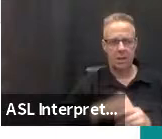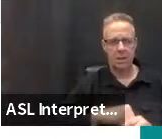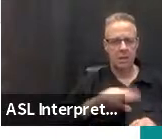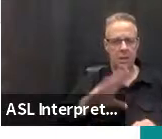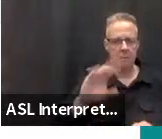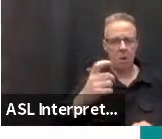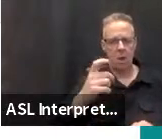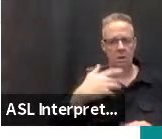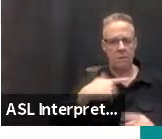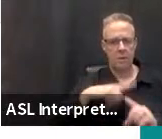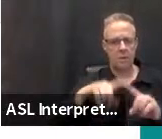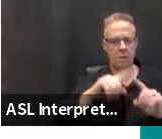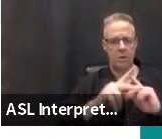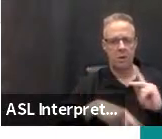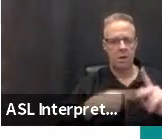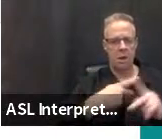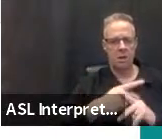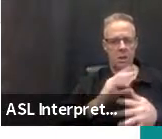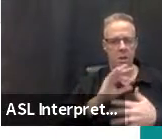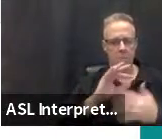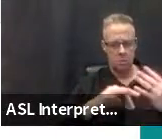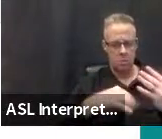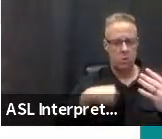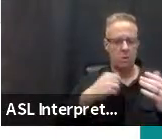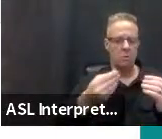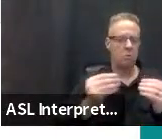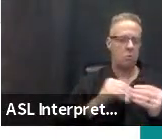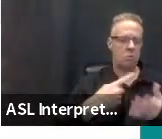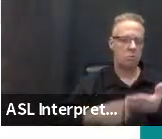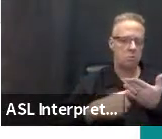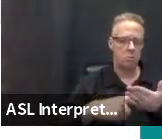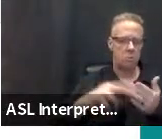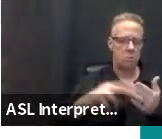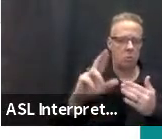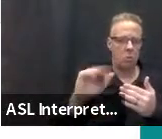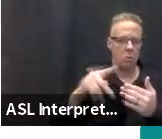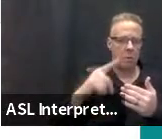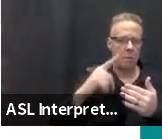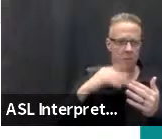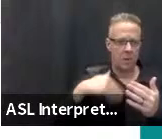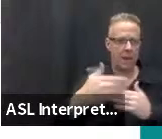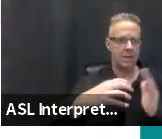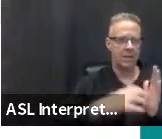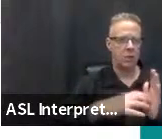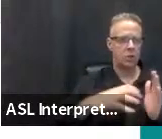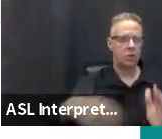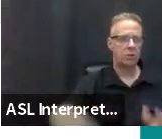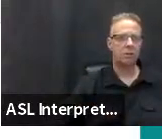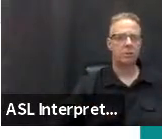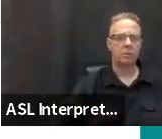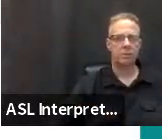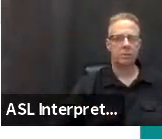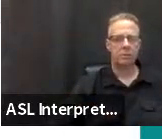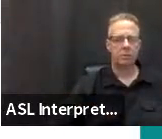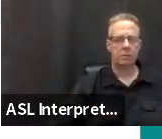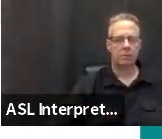like the different options, and then we can keep talking about the ramps as we go to the next section. Yep.